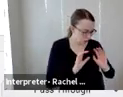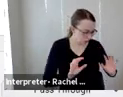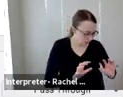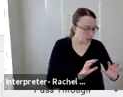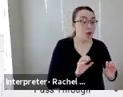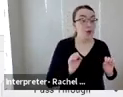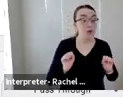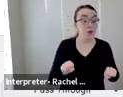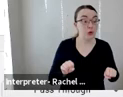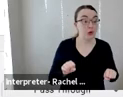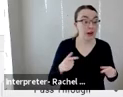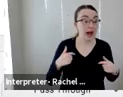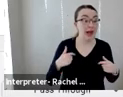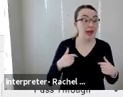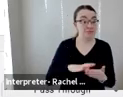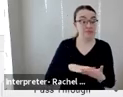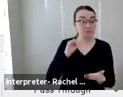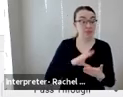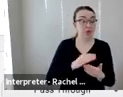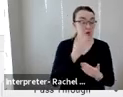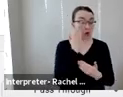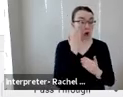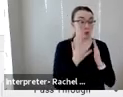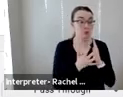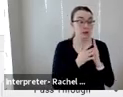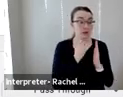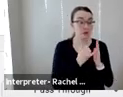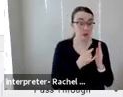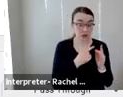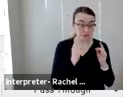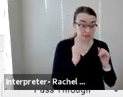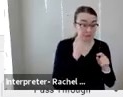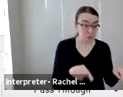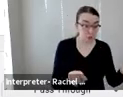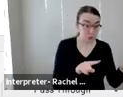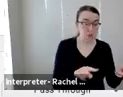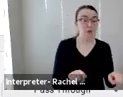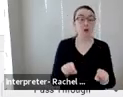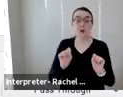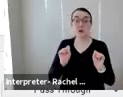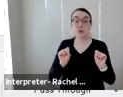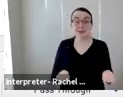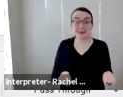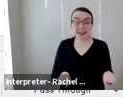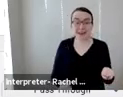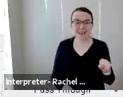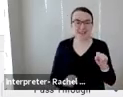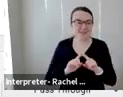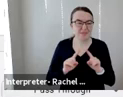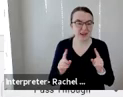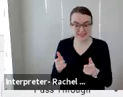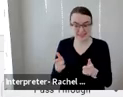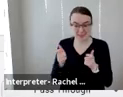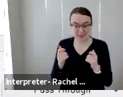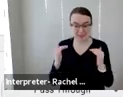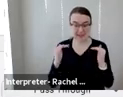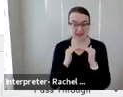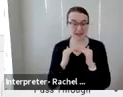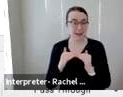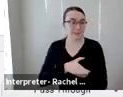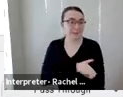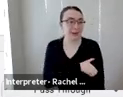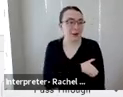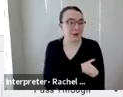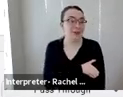You've been trained to do technical drawing. You can. But speed is power.